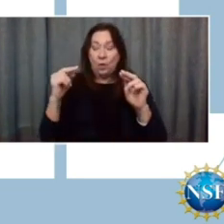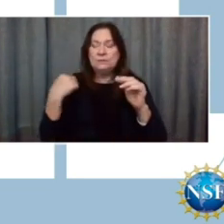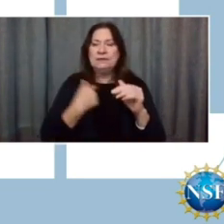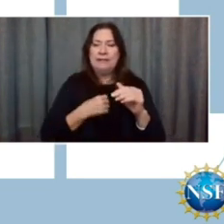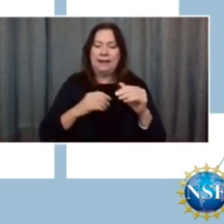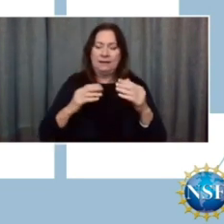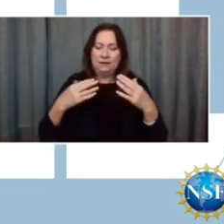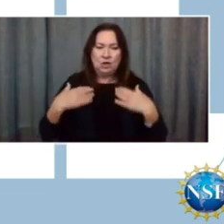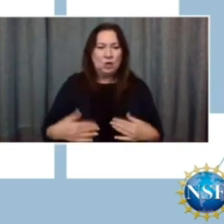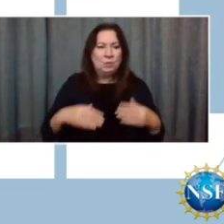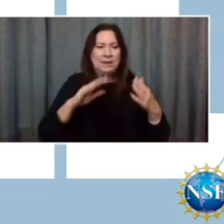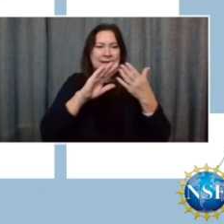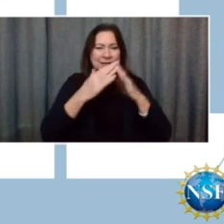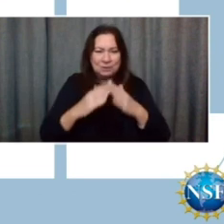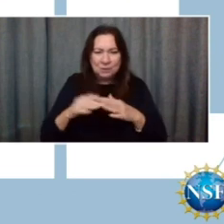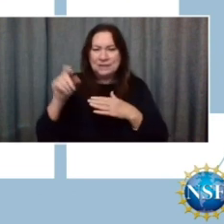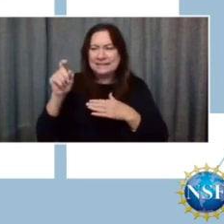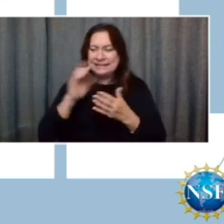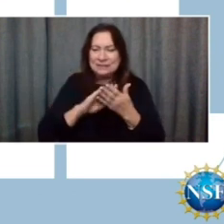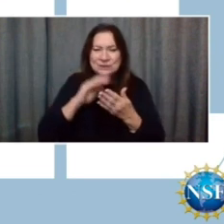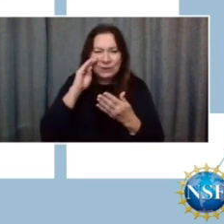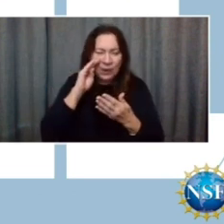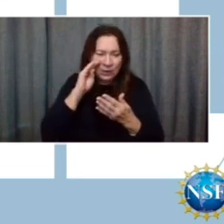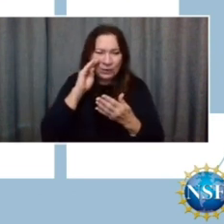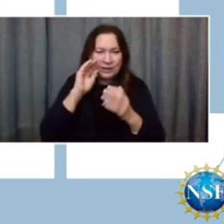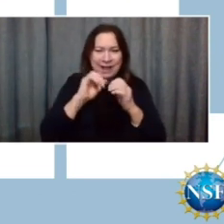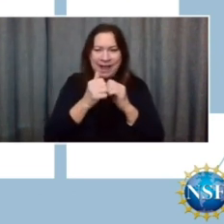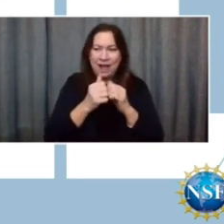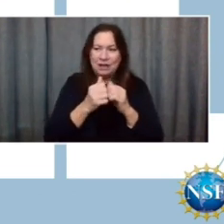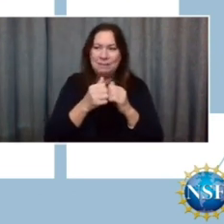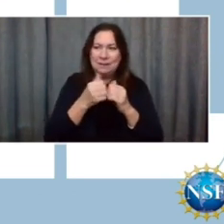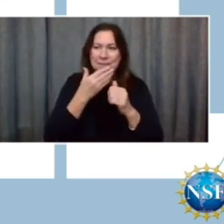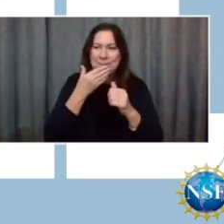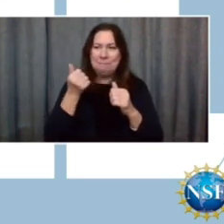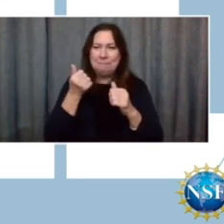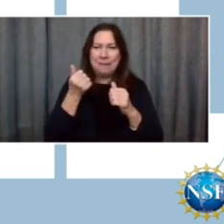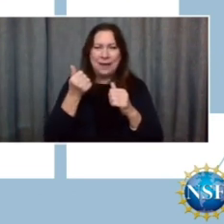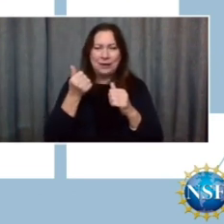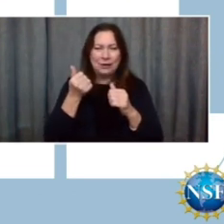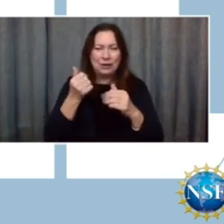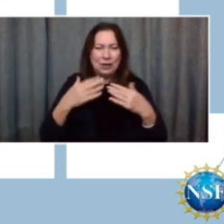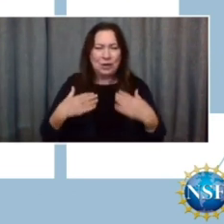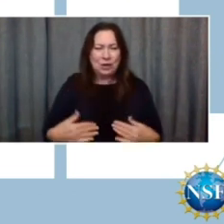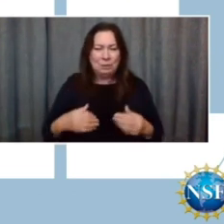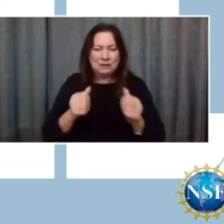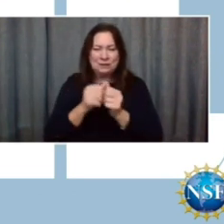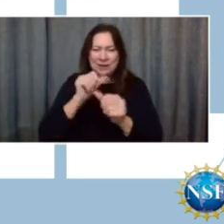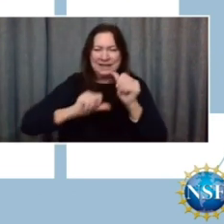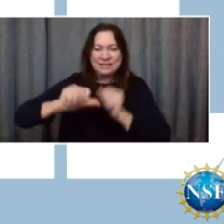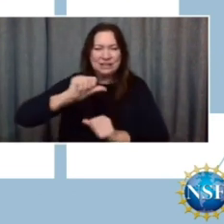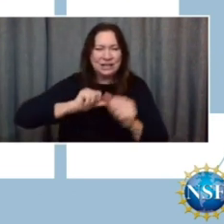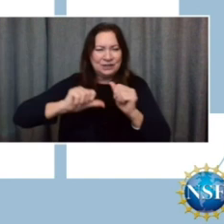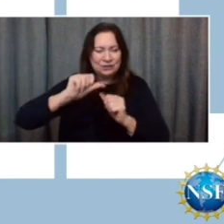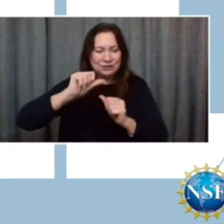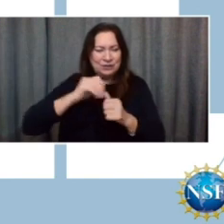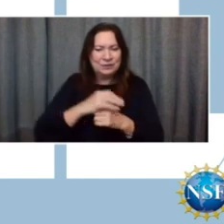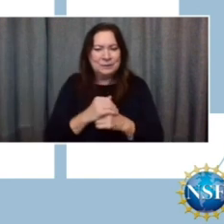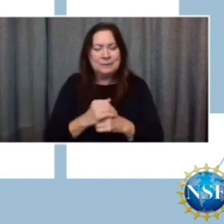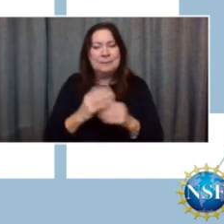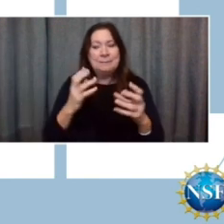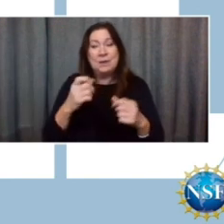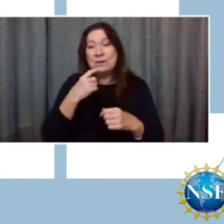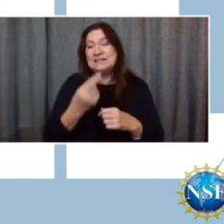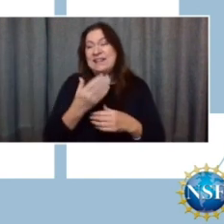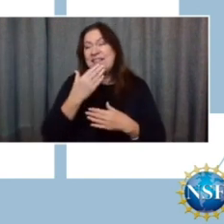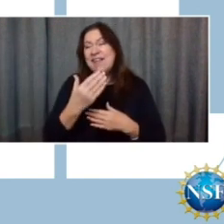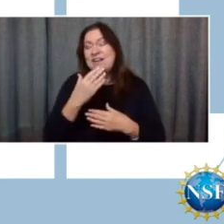communities needed to learn how to be better humans with one another. And I just want to say thank you all